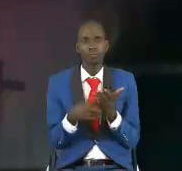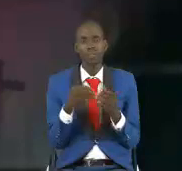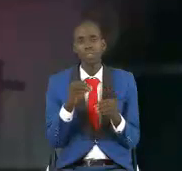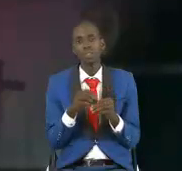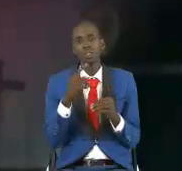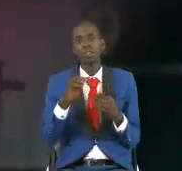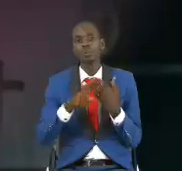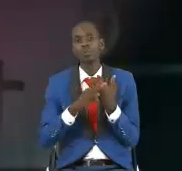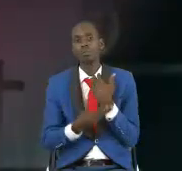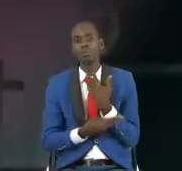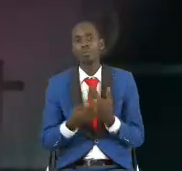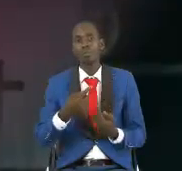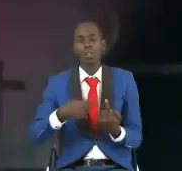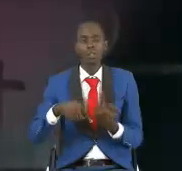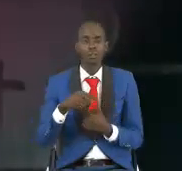Please, let's be fast.